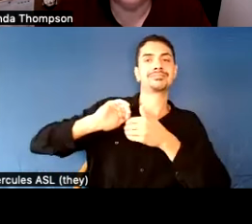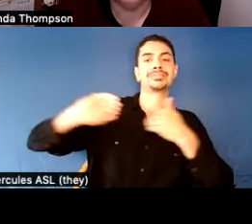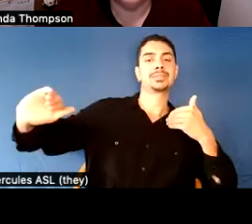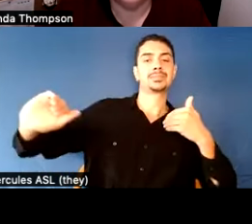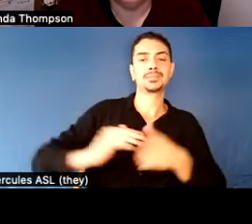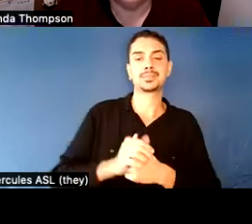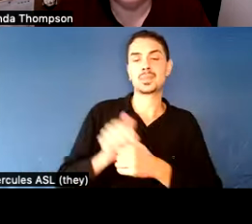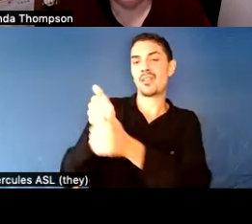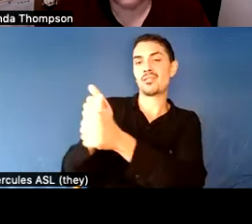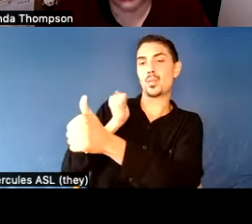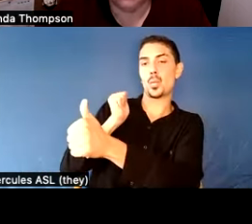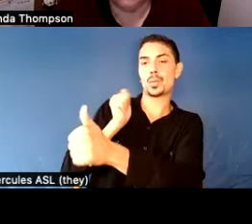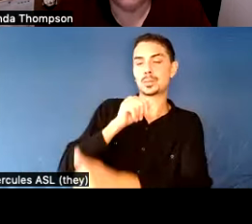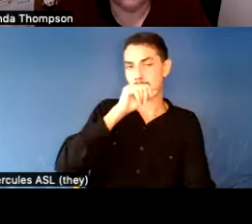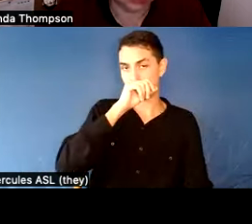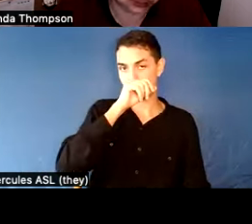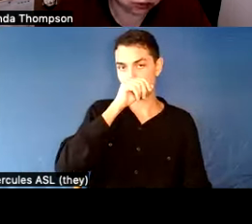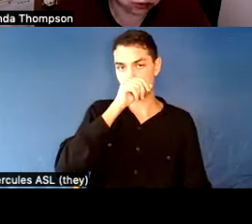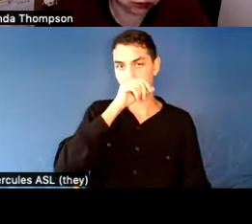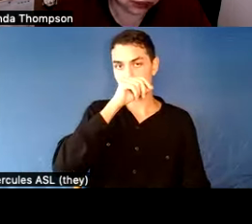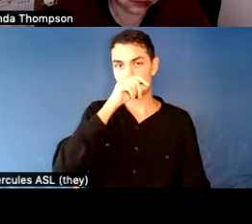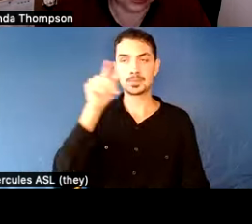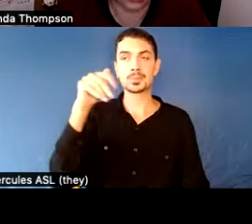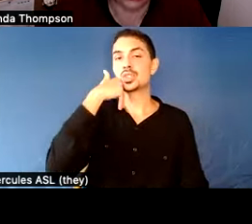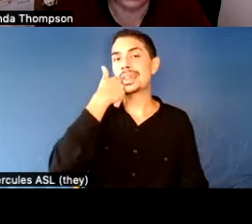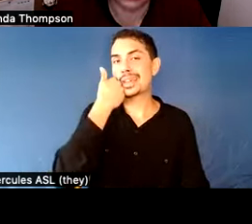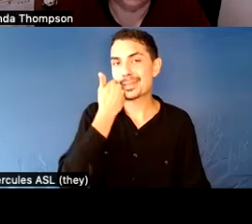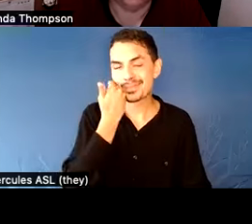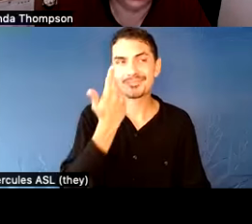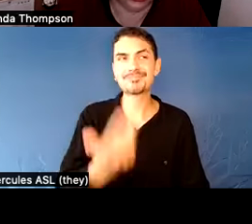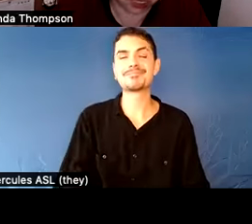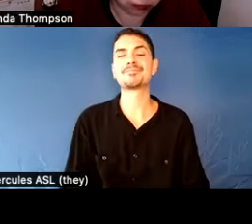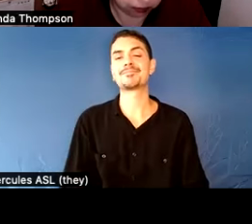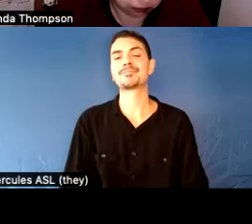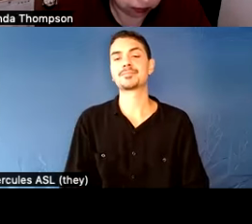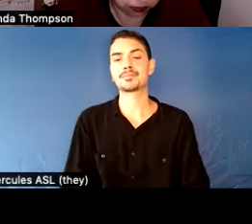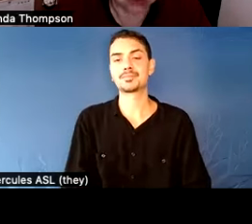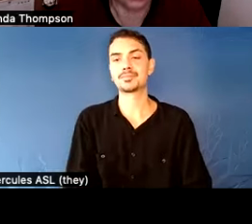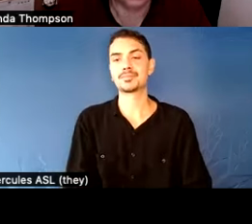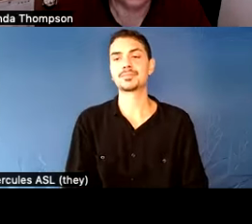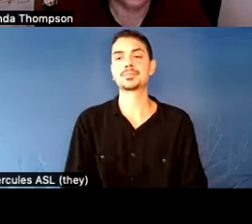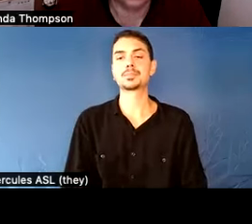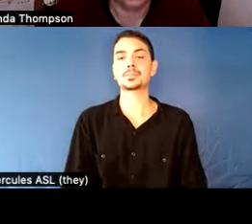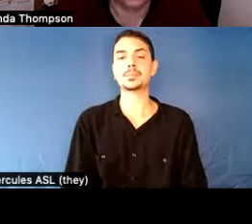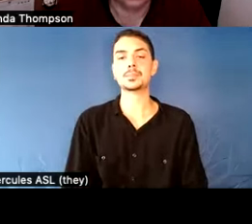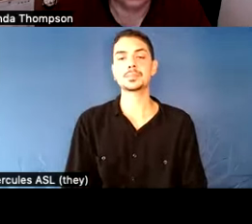them. Are there shame in mental illness? Very good. Thank you for sharing.